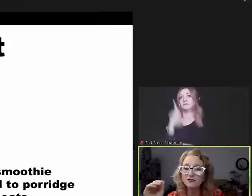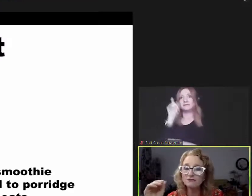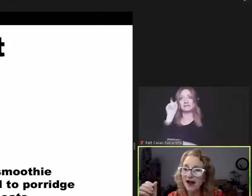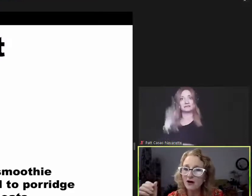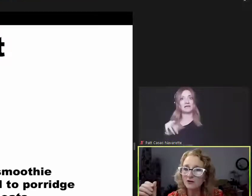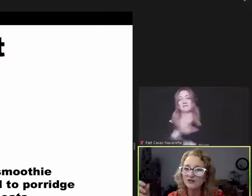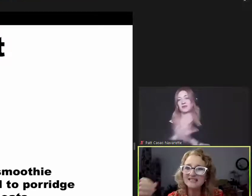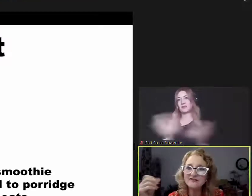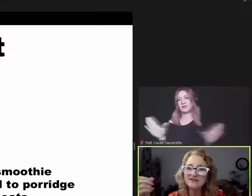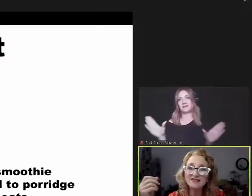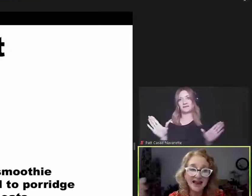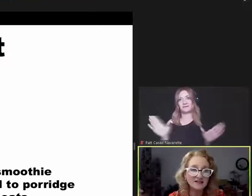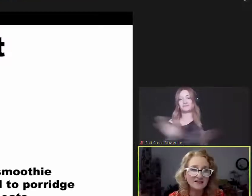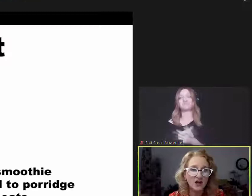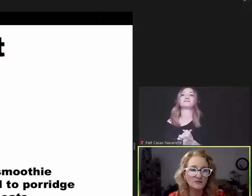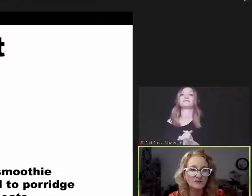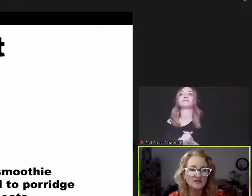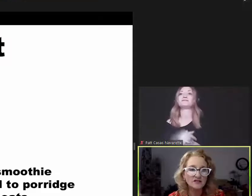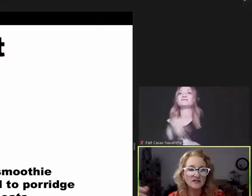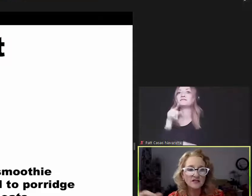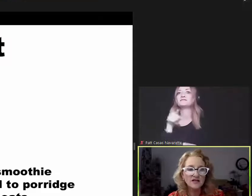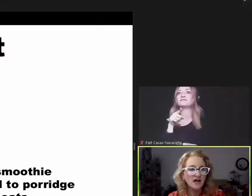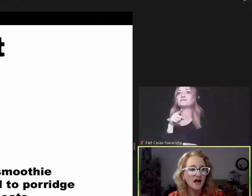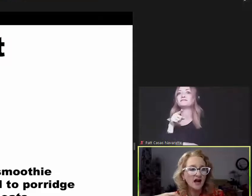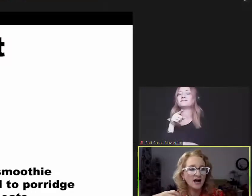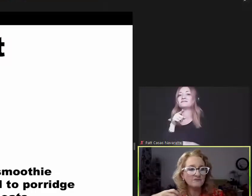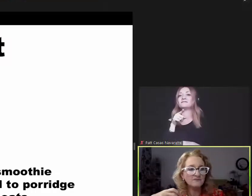fruit powder giving the enzymes,